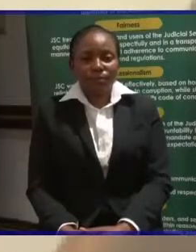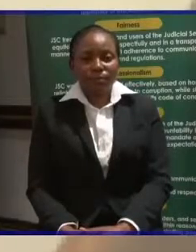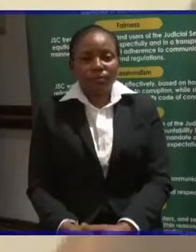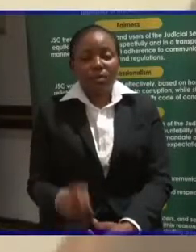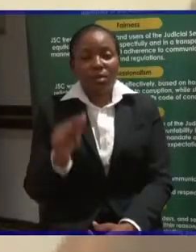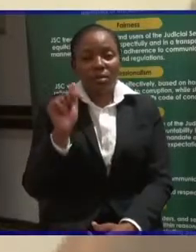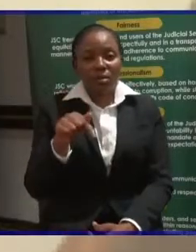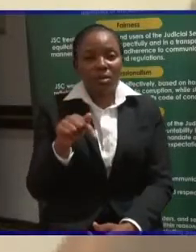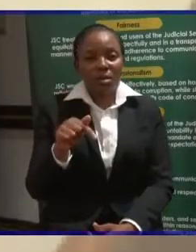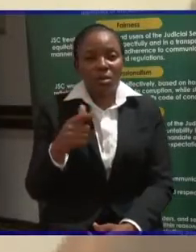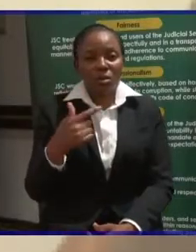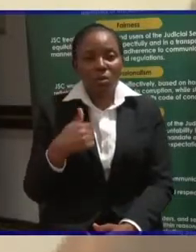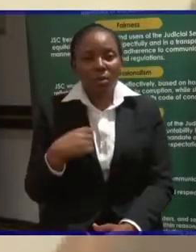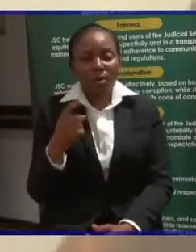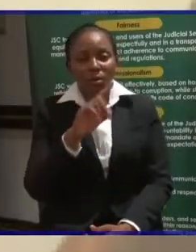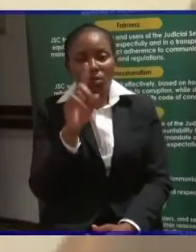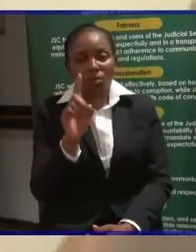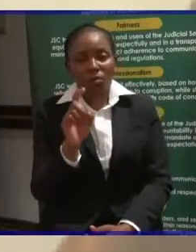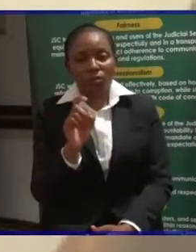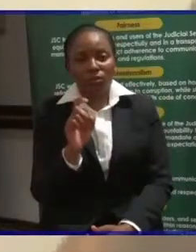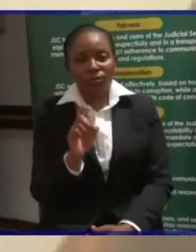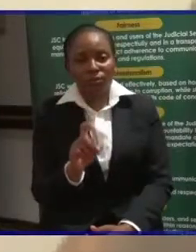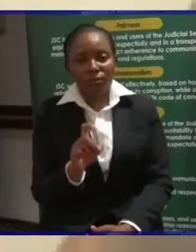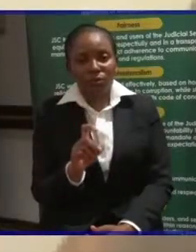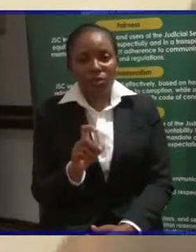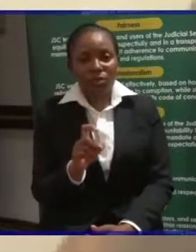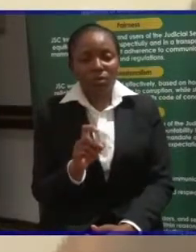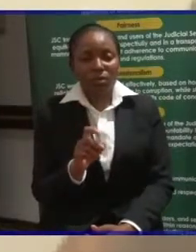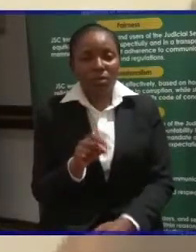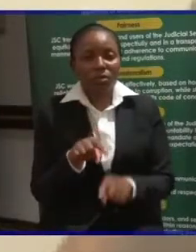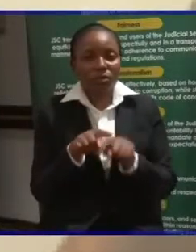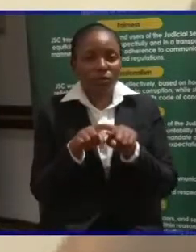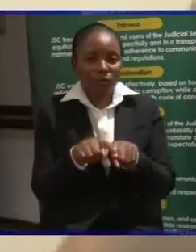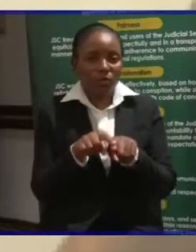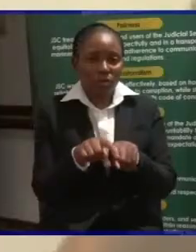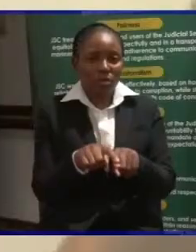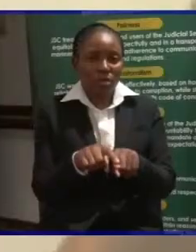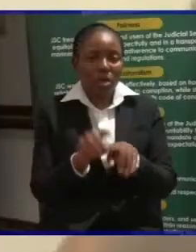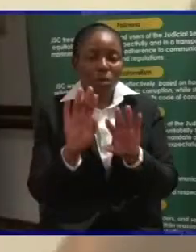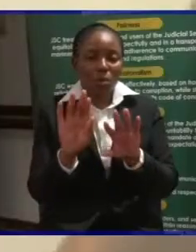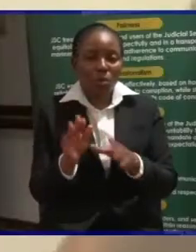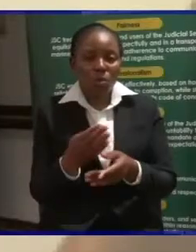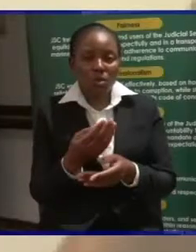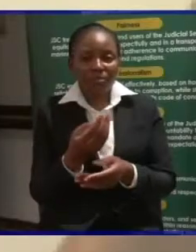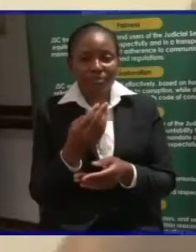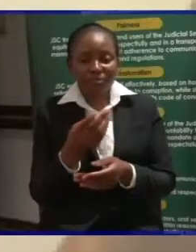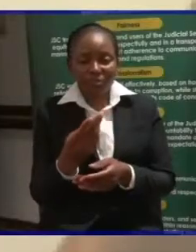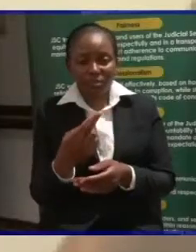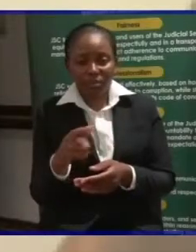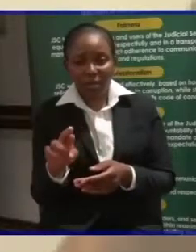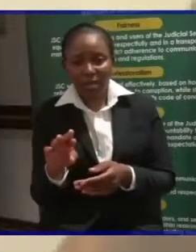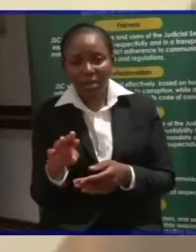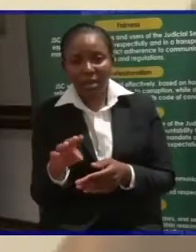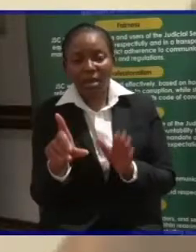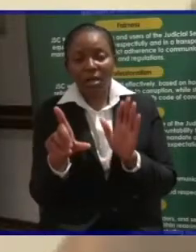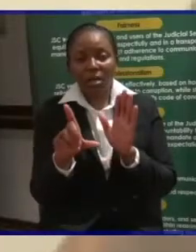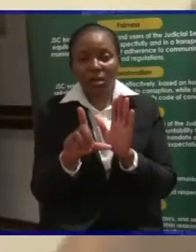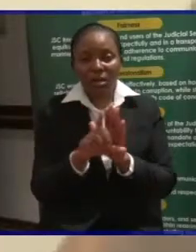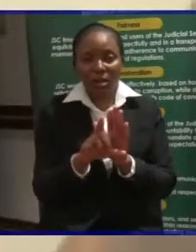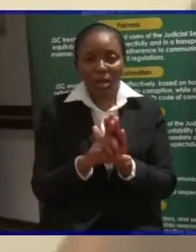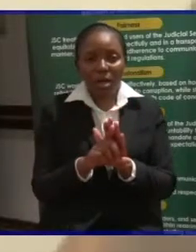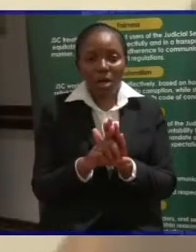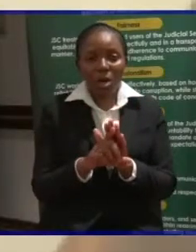Now, for my substantive question, it follows. What are the potential legal